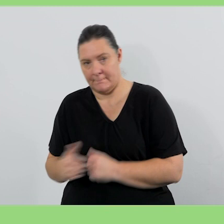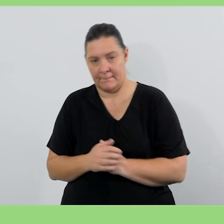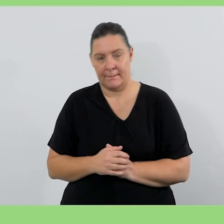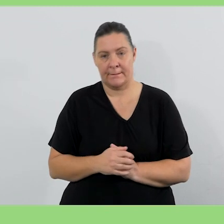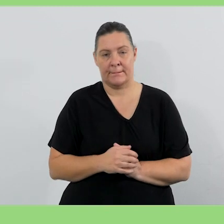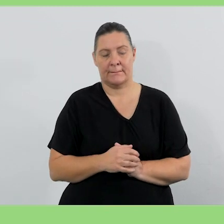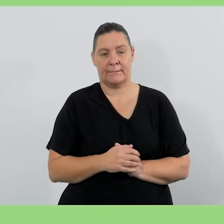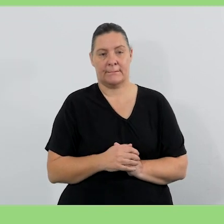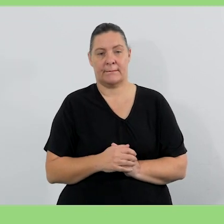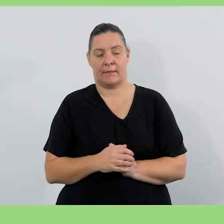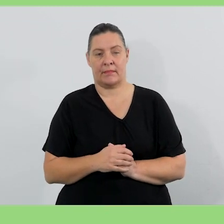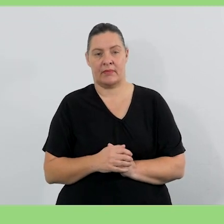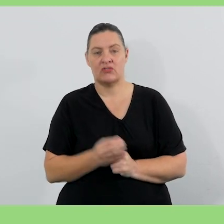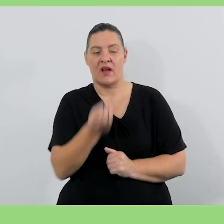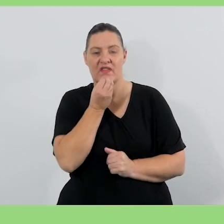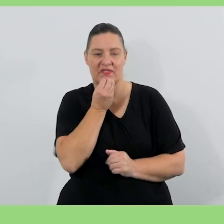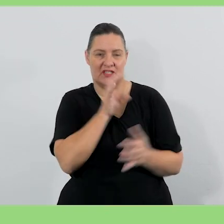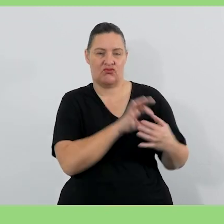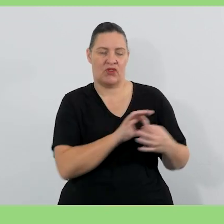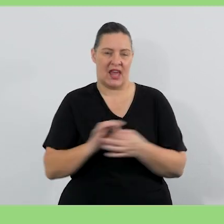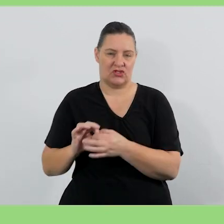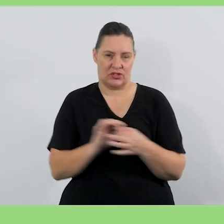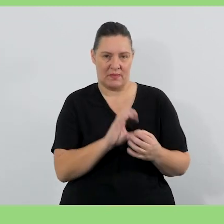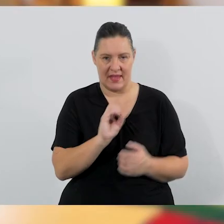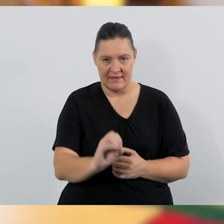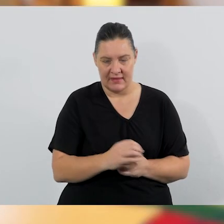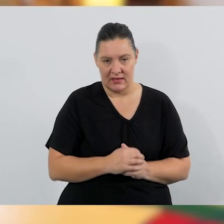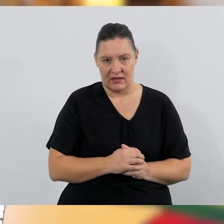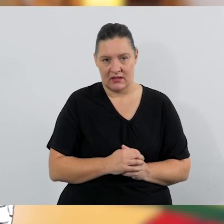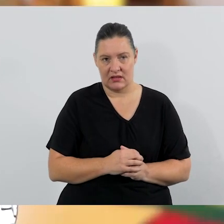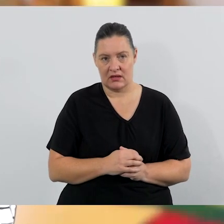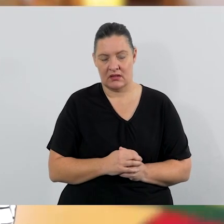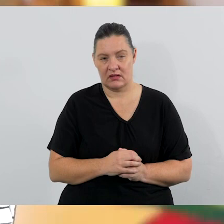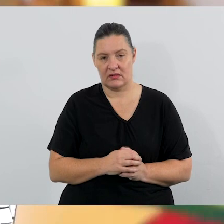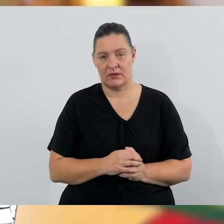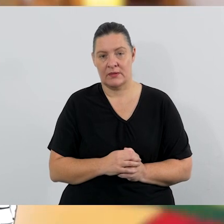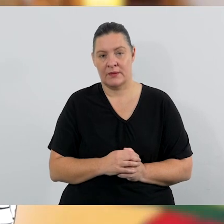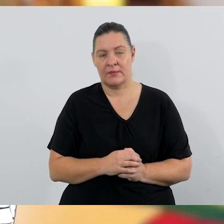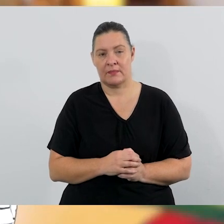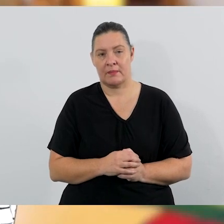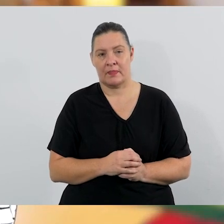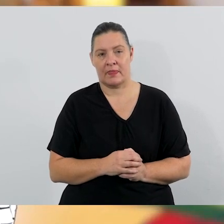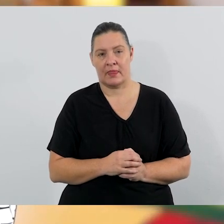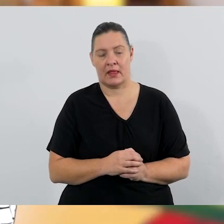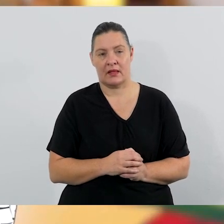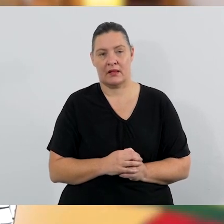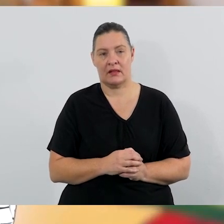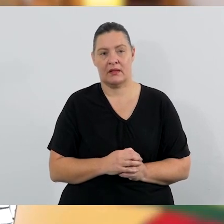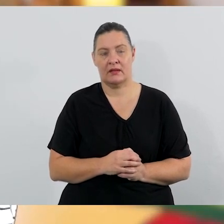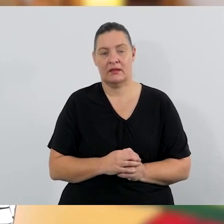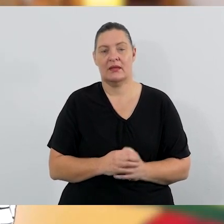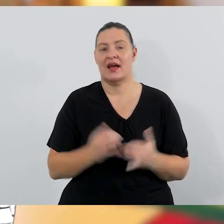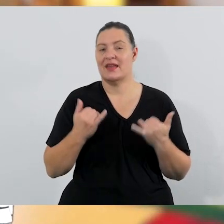using feeding relationships between these organisms. So from here, actually not